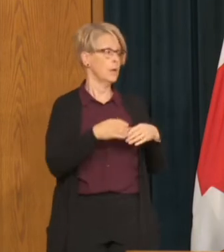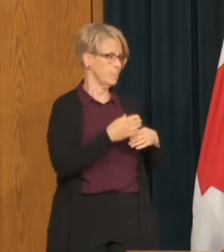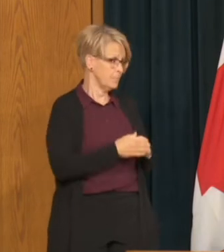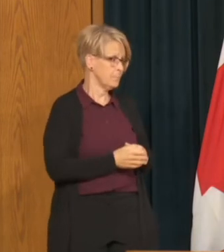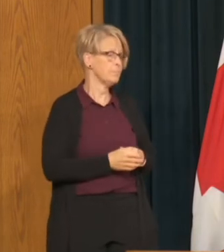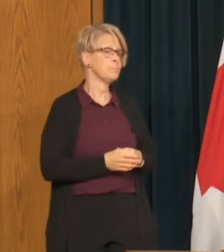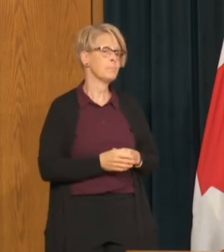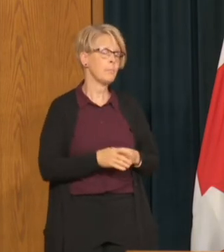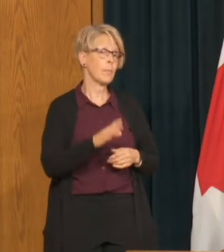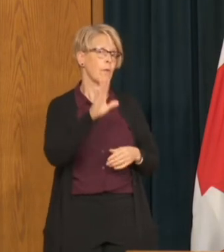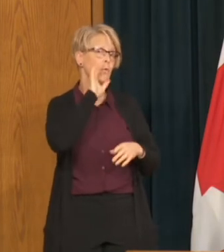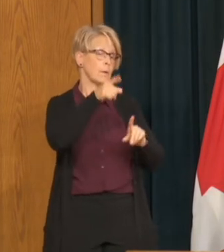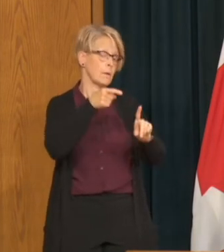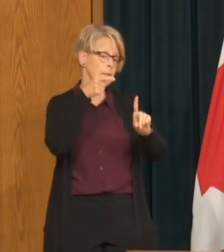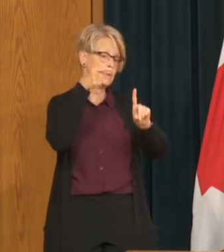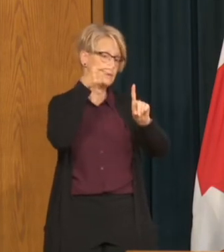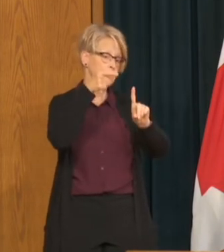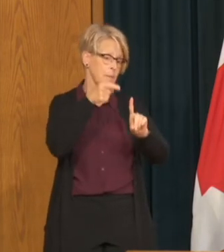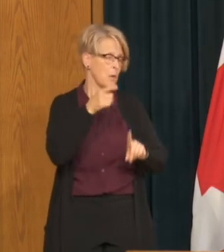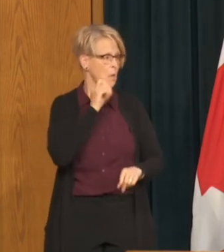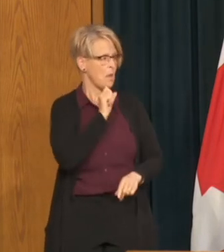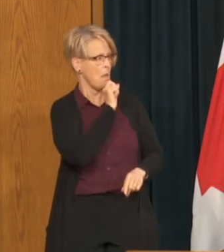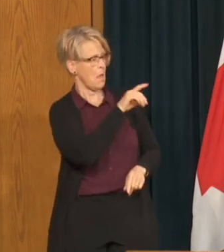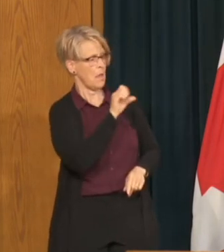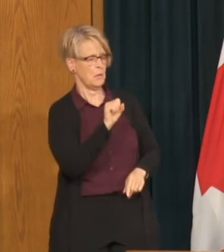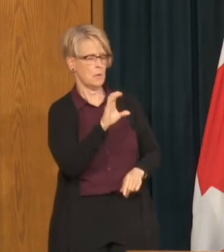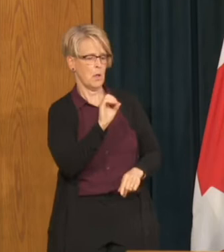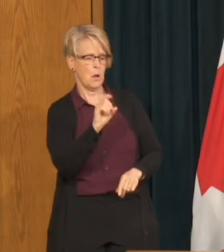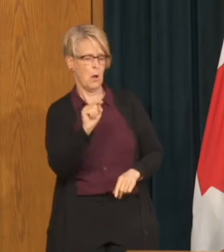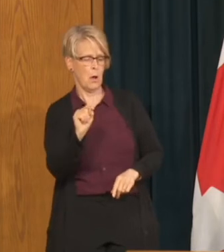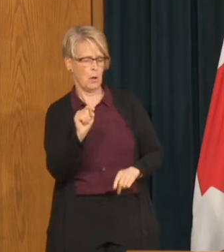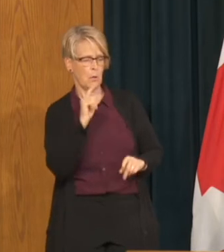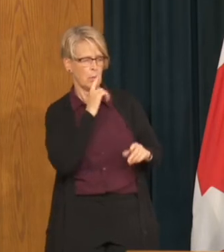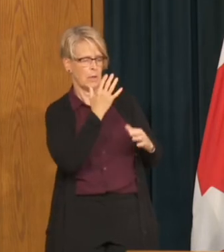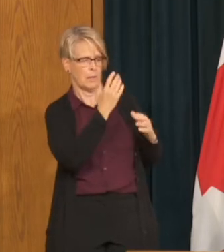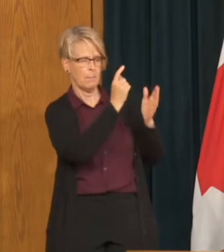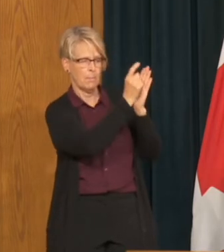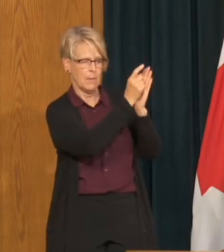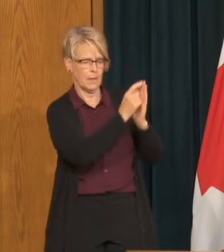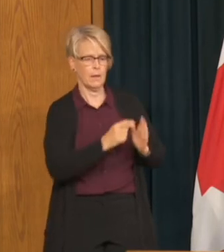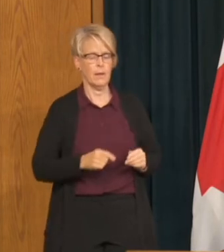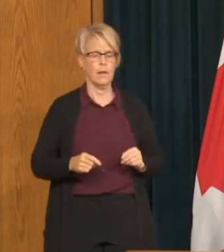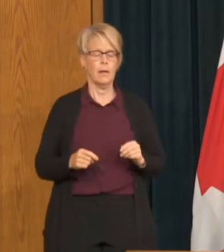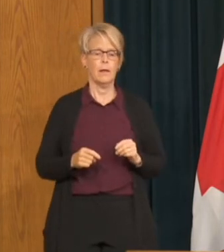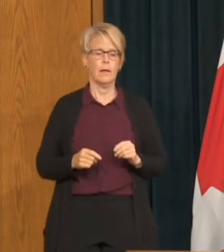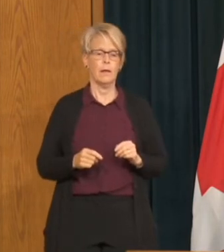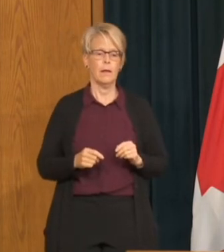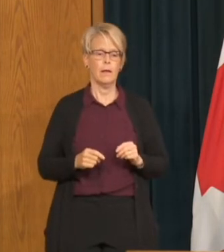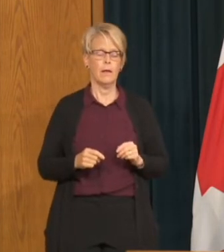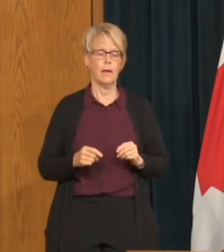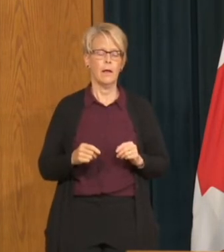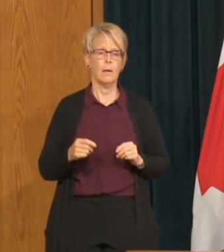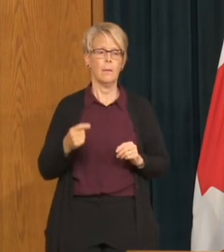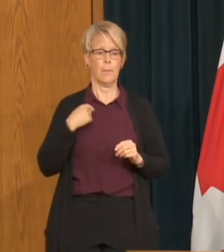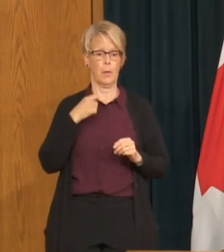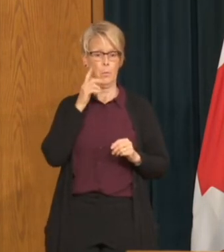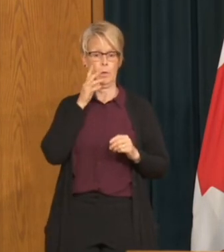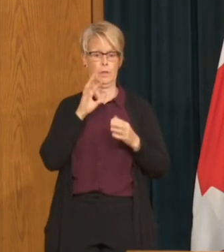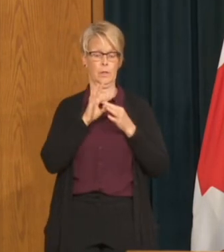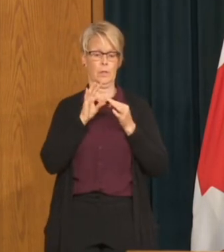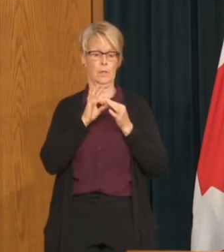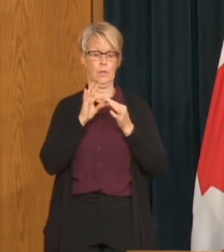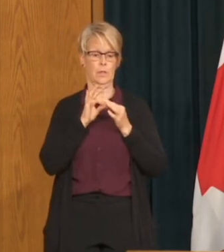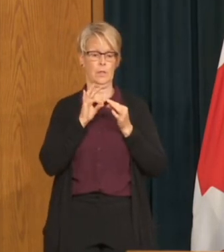the more specific costs, I'll get Scott to jump in a minute. I would just say that